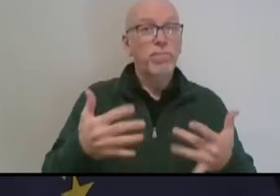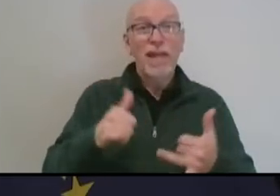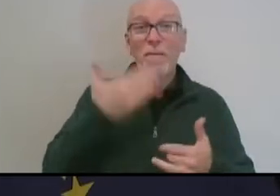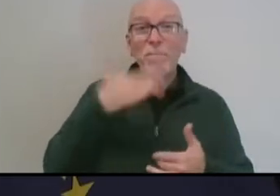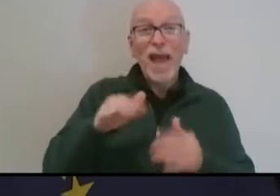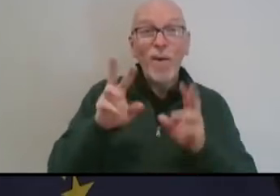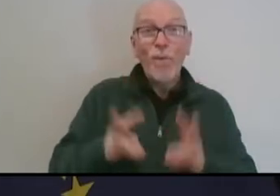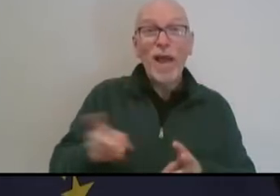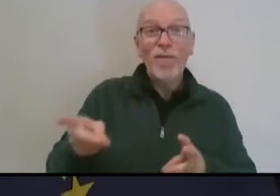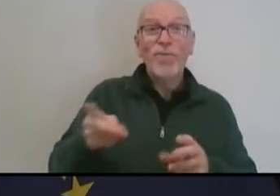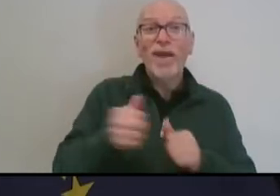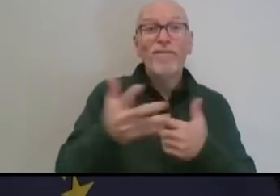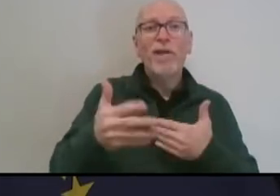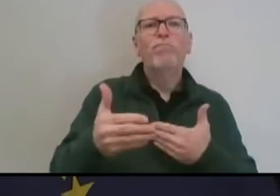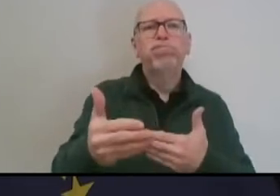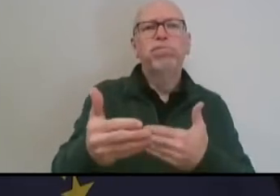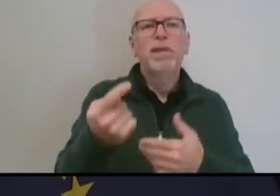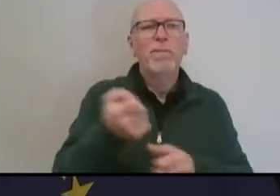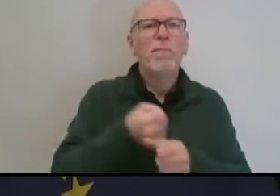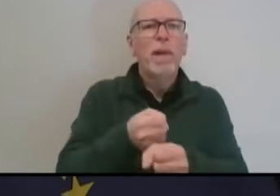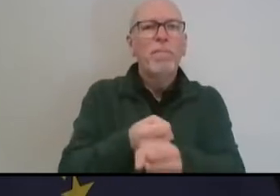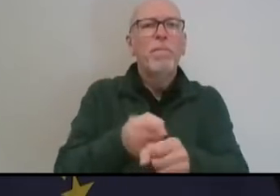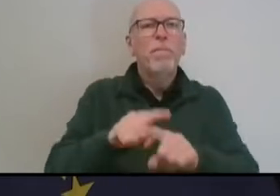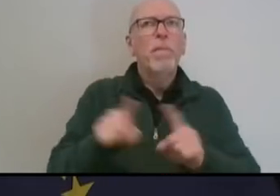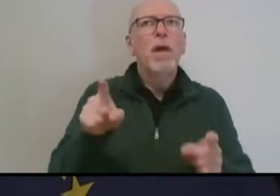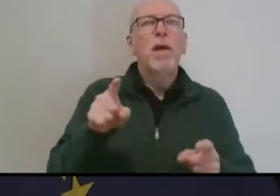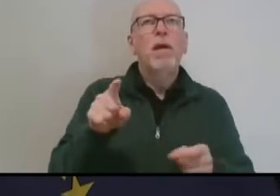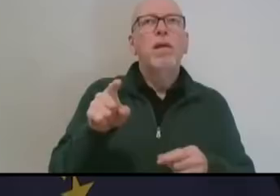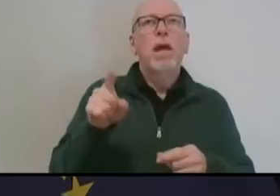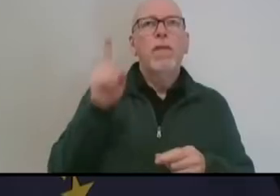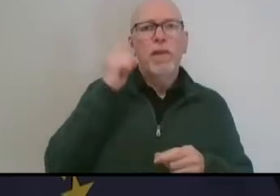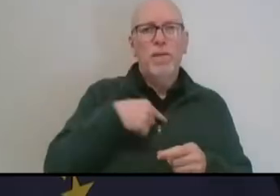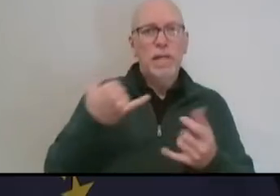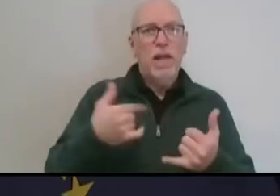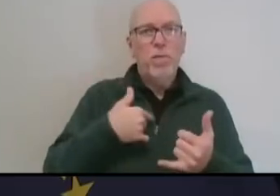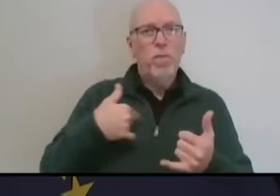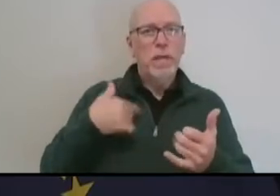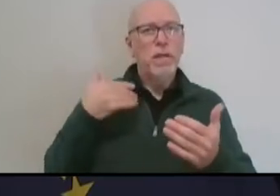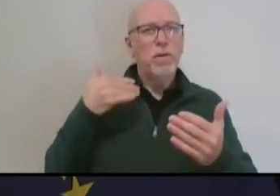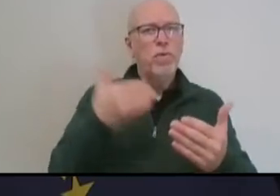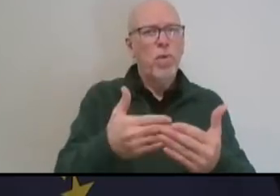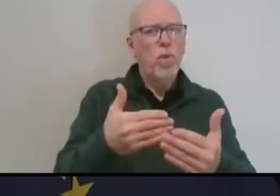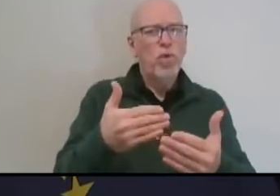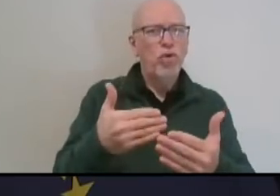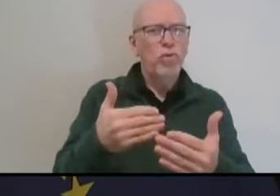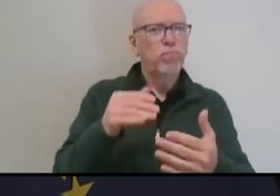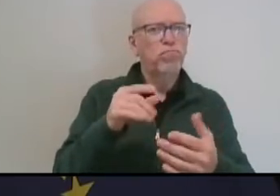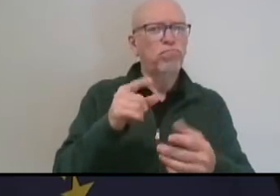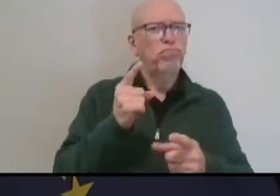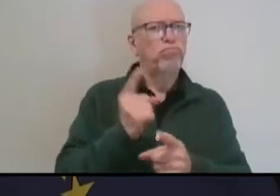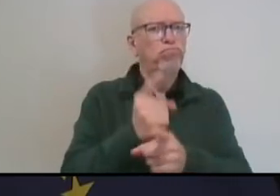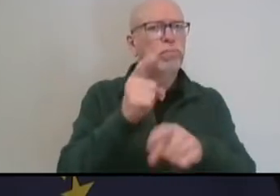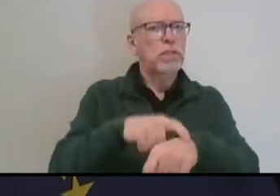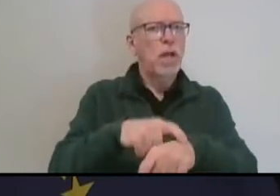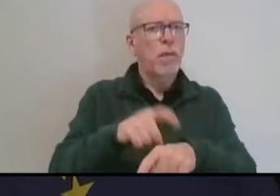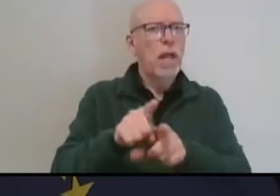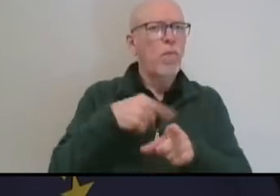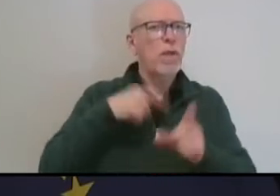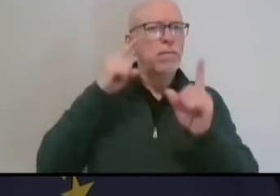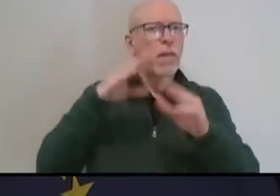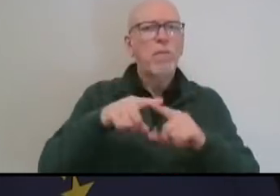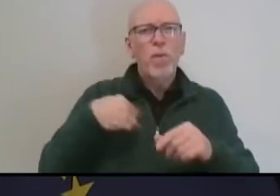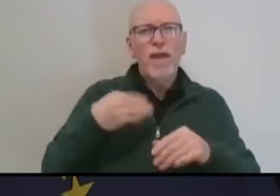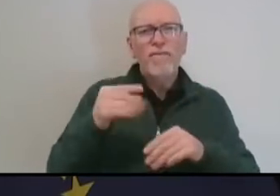it kind of got pushed back a little bit. So I think that we are actually close on the timeline that we thought we were going to be, but we've had these small